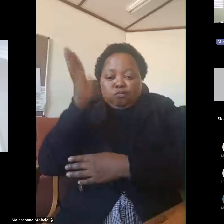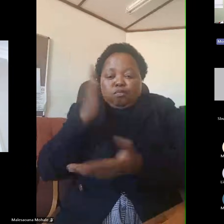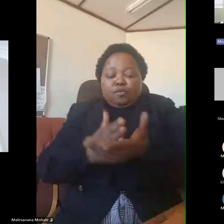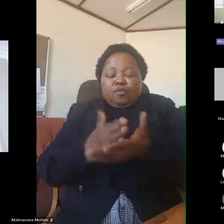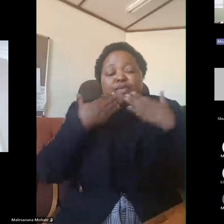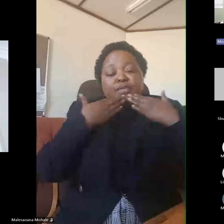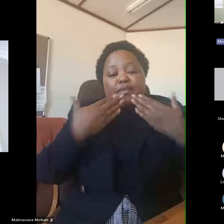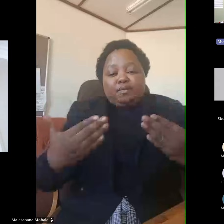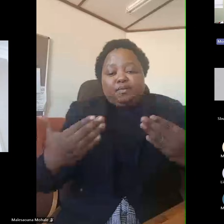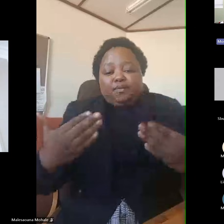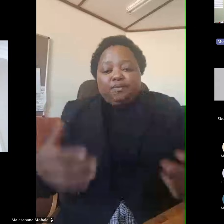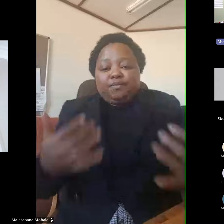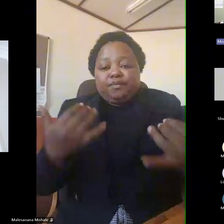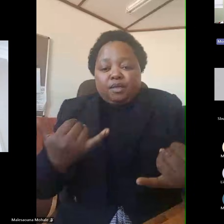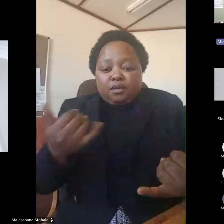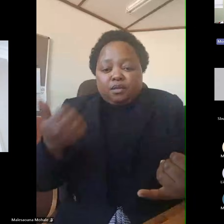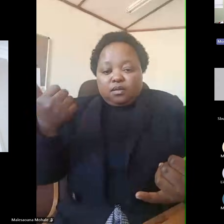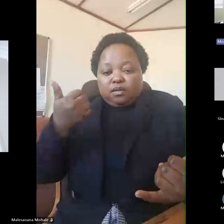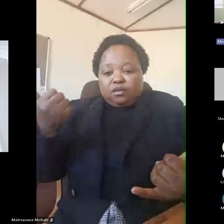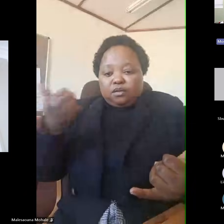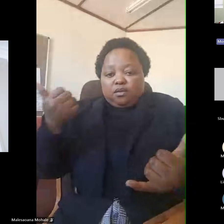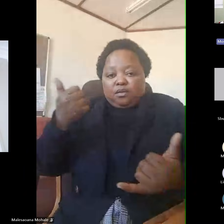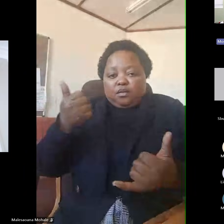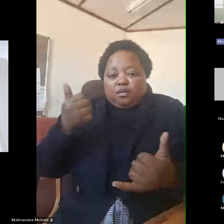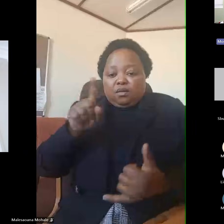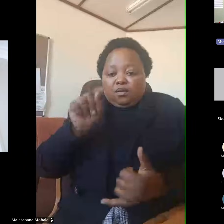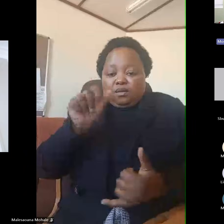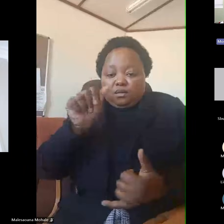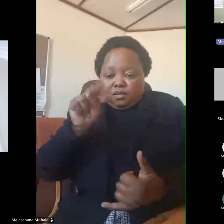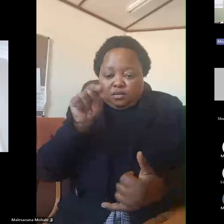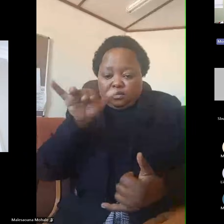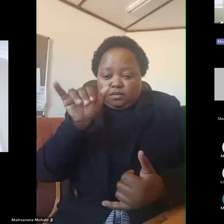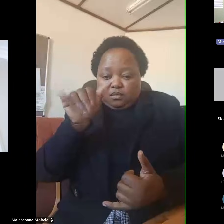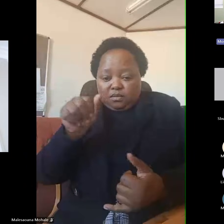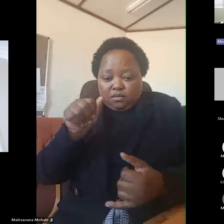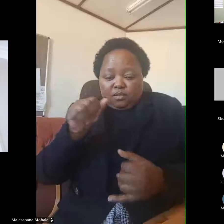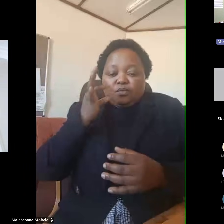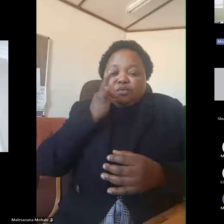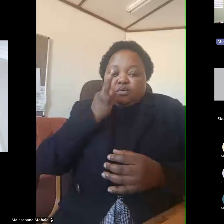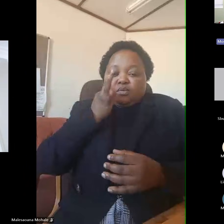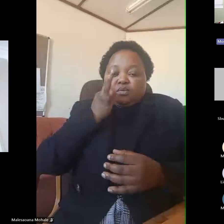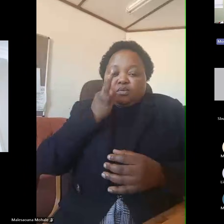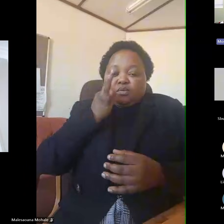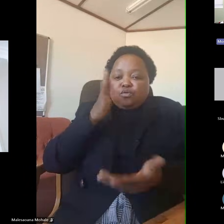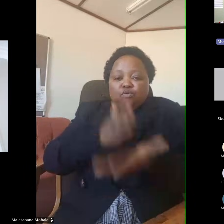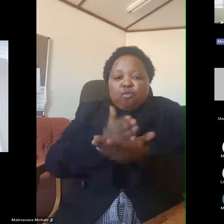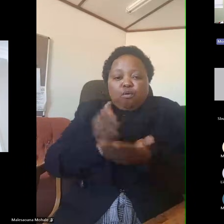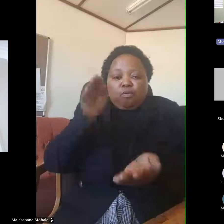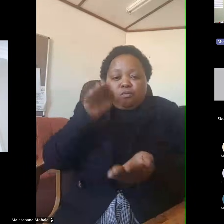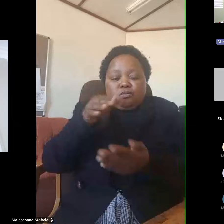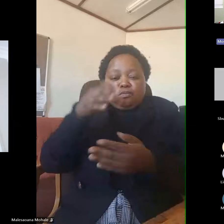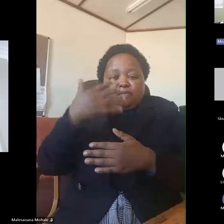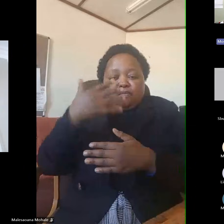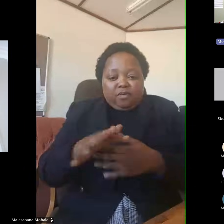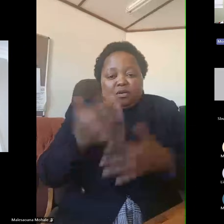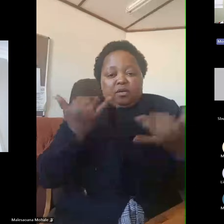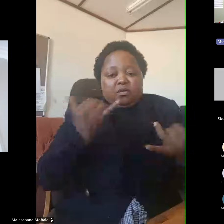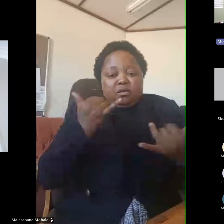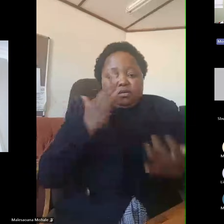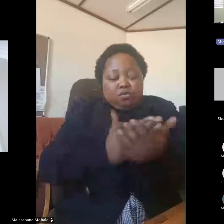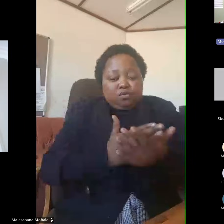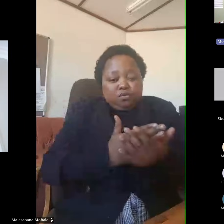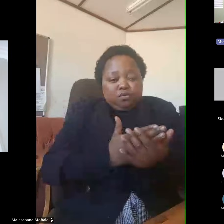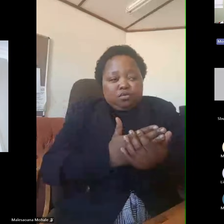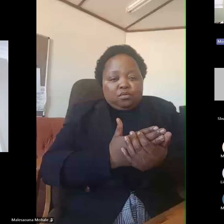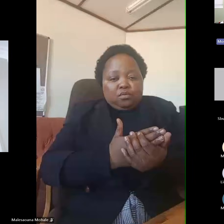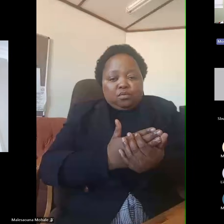really, Tanya has given what one would say is a mouthful. She departed from